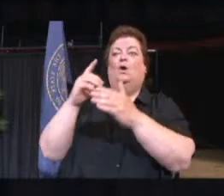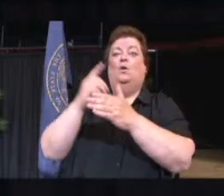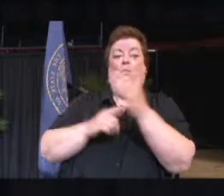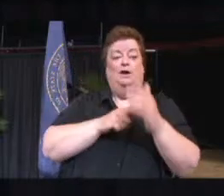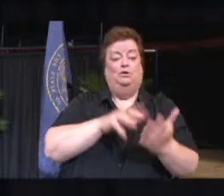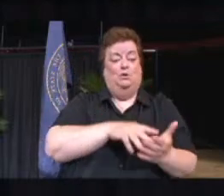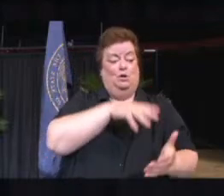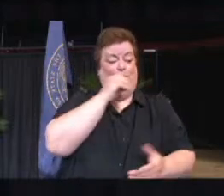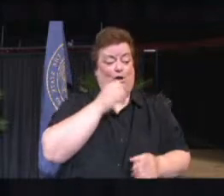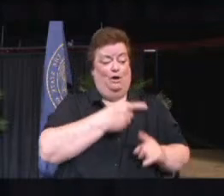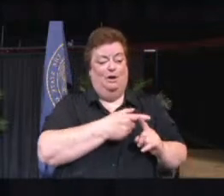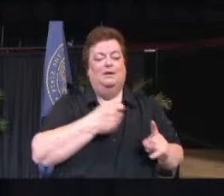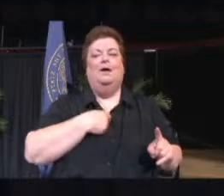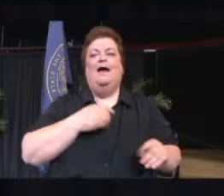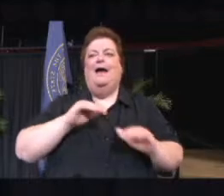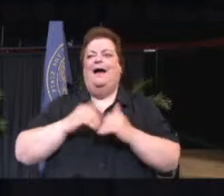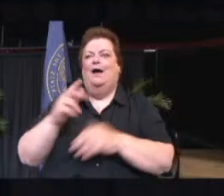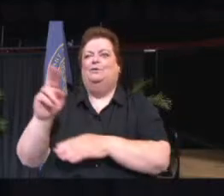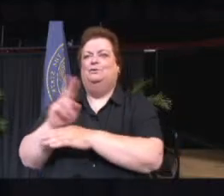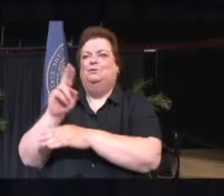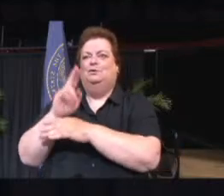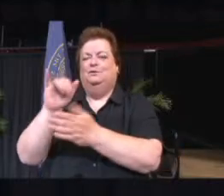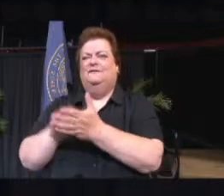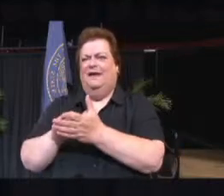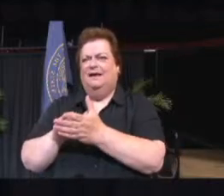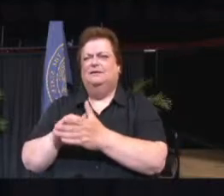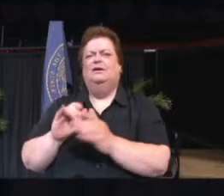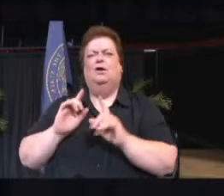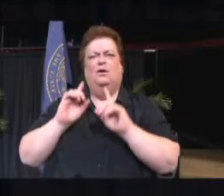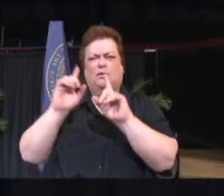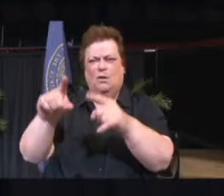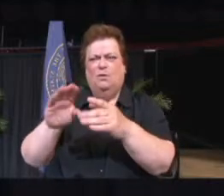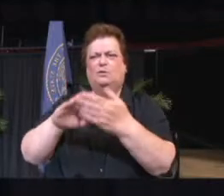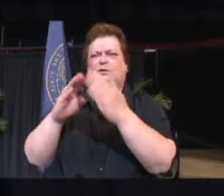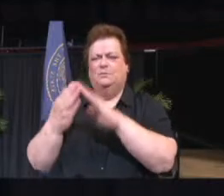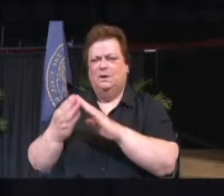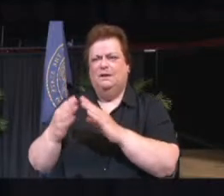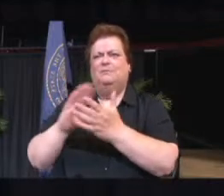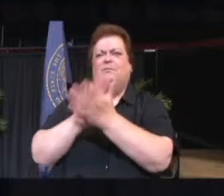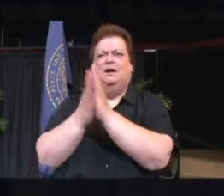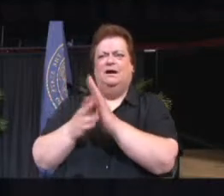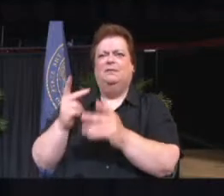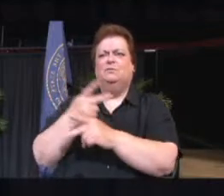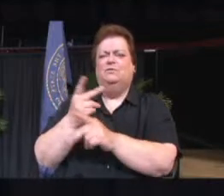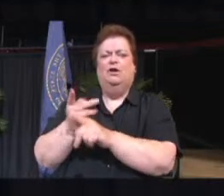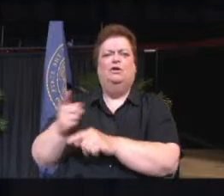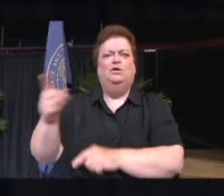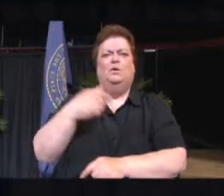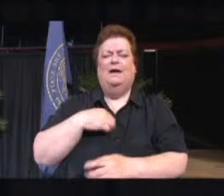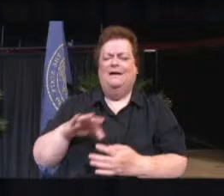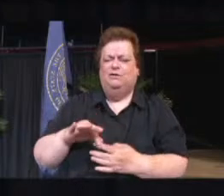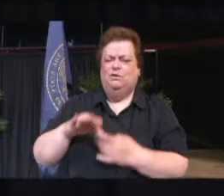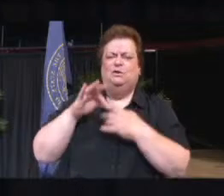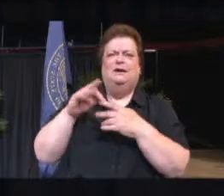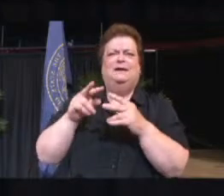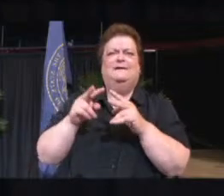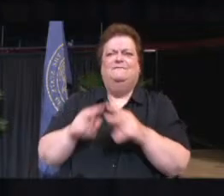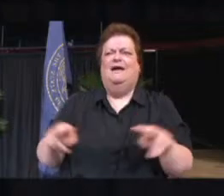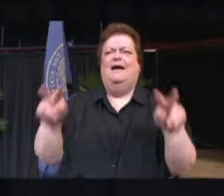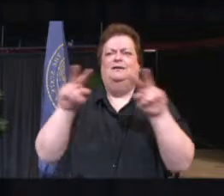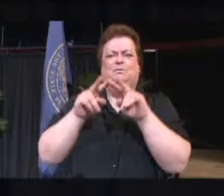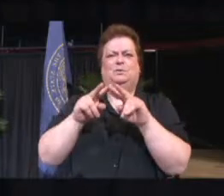learned. Be productive in your community. You have unique and valuable talents. Use them to help